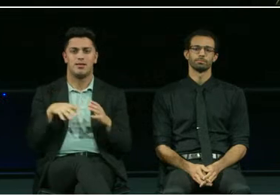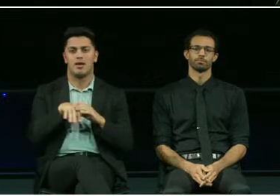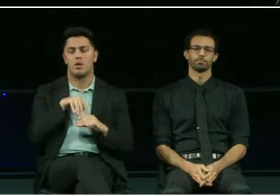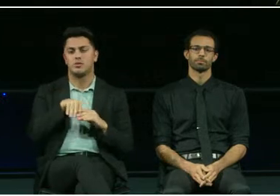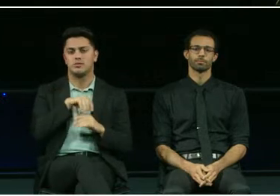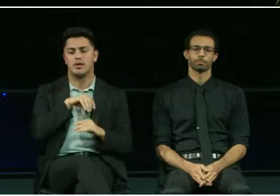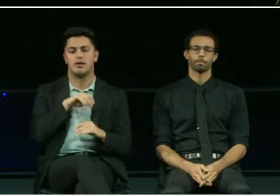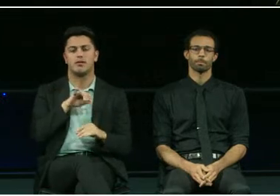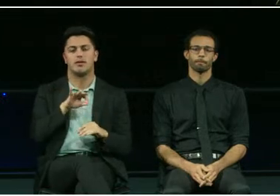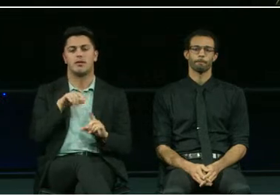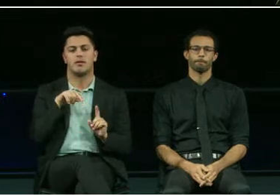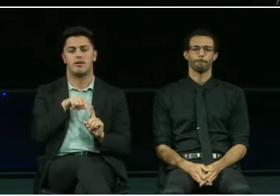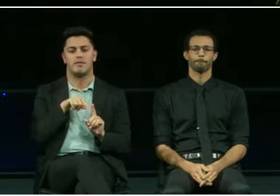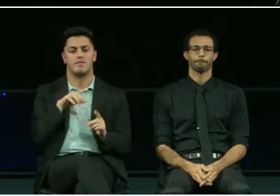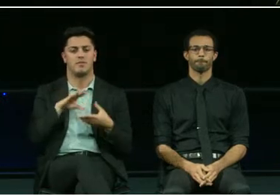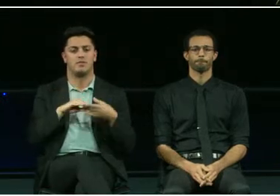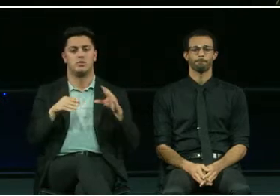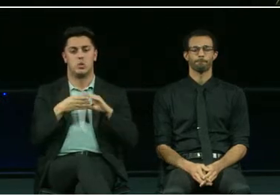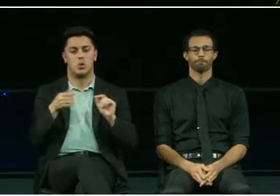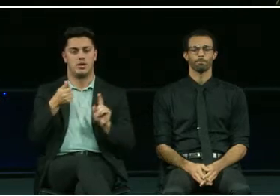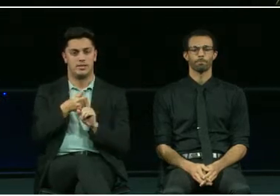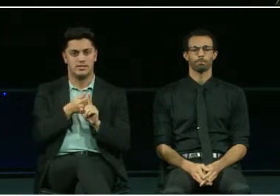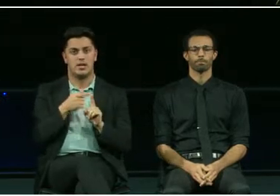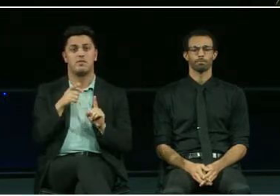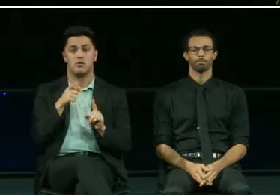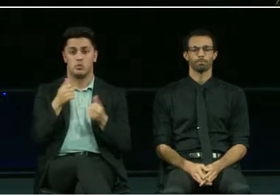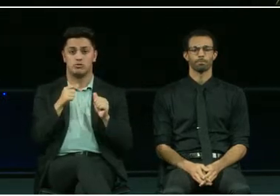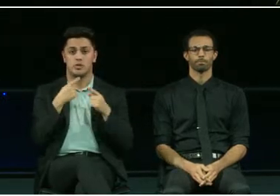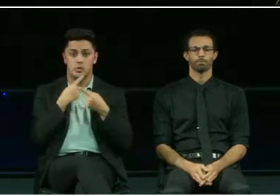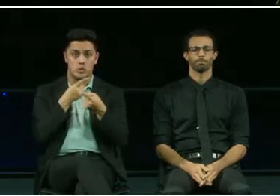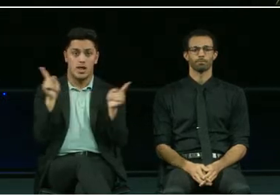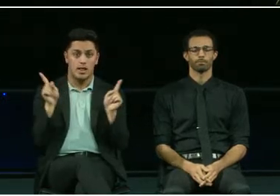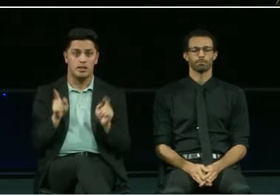of the story itself that you were trying to tell?